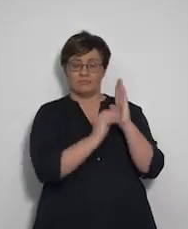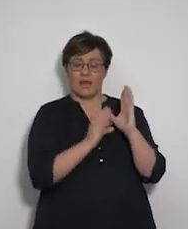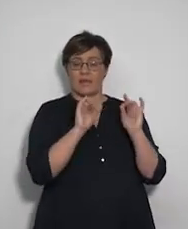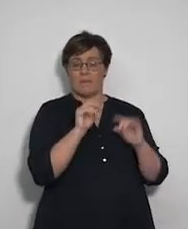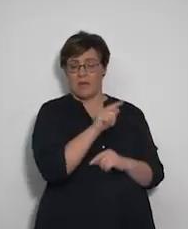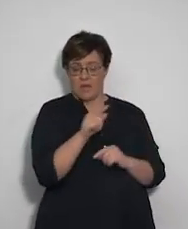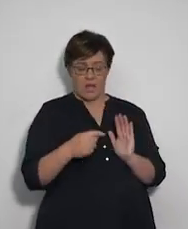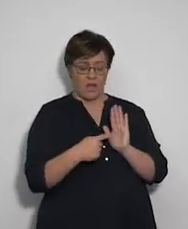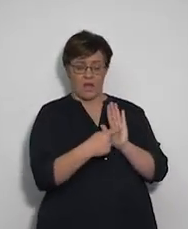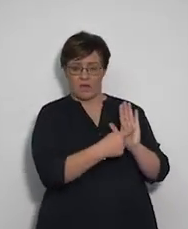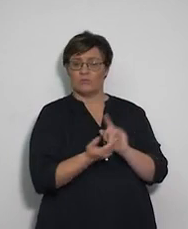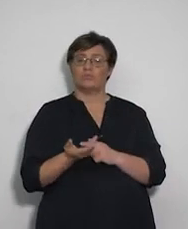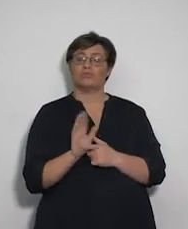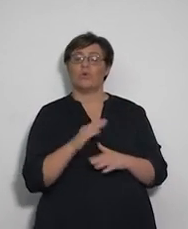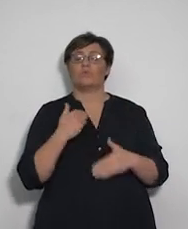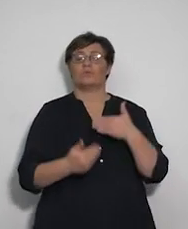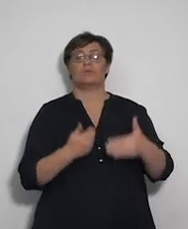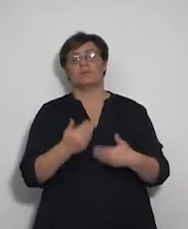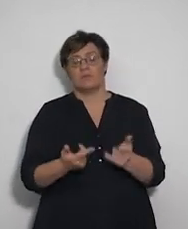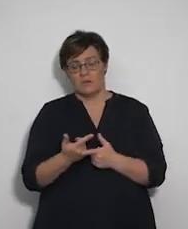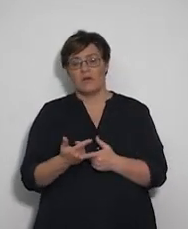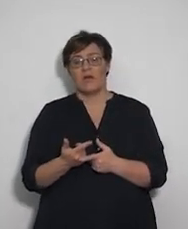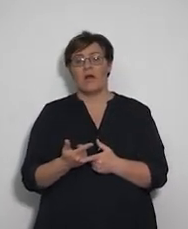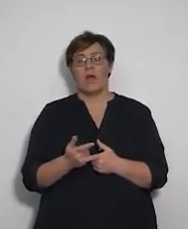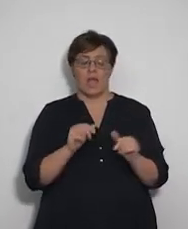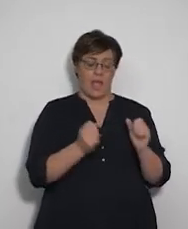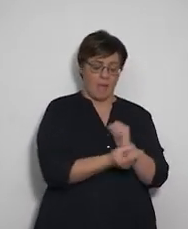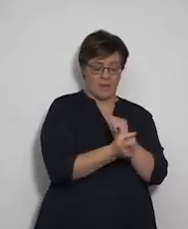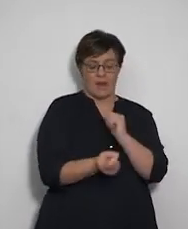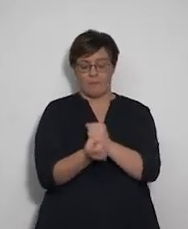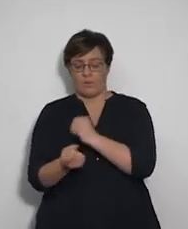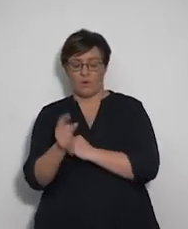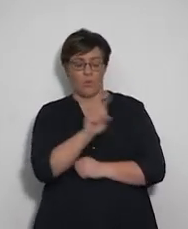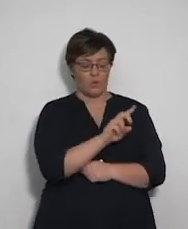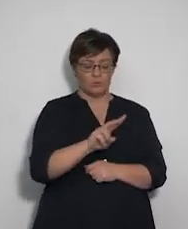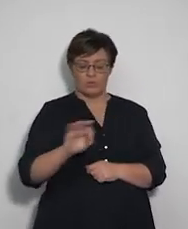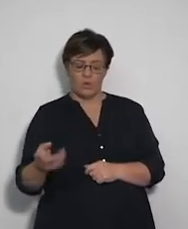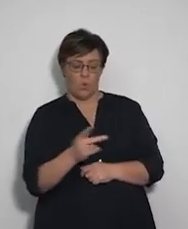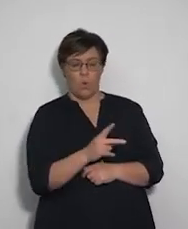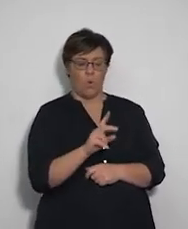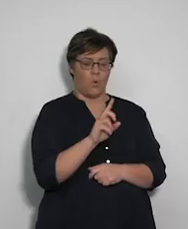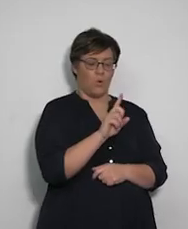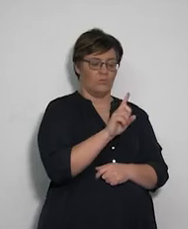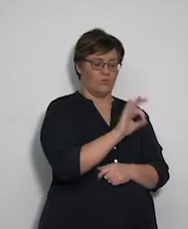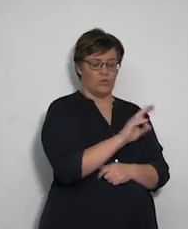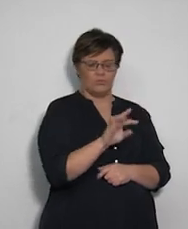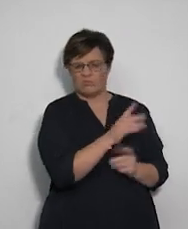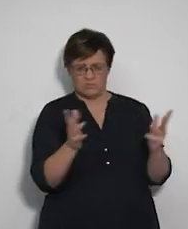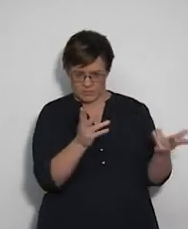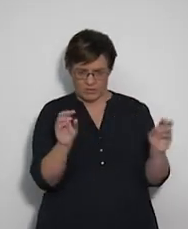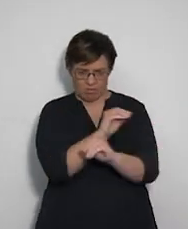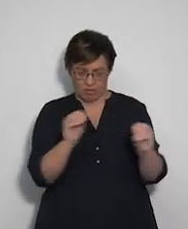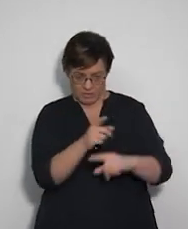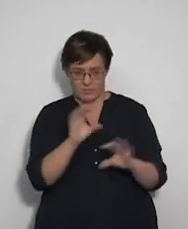of the diagrams to show the sequence in which the phases occur. Now guys, here you're seeing 3 different